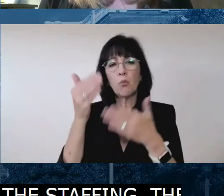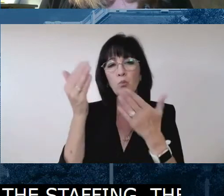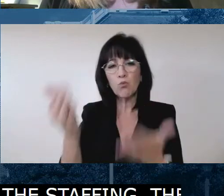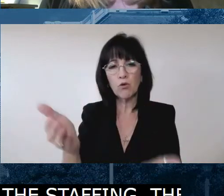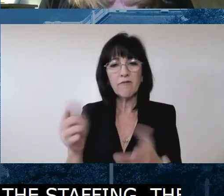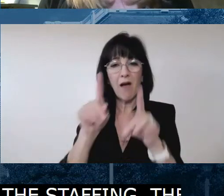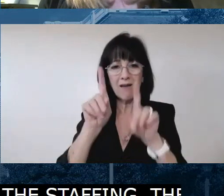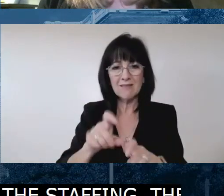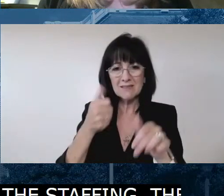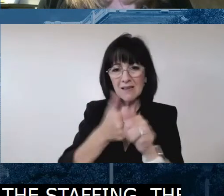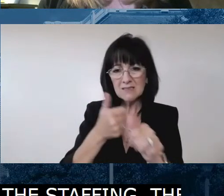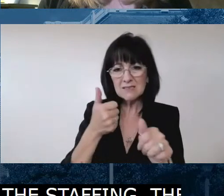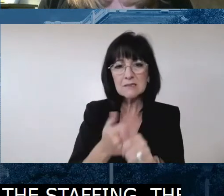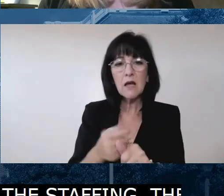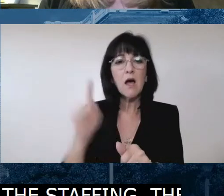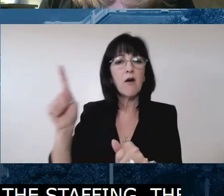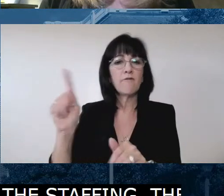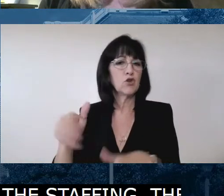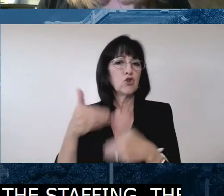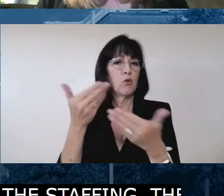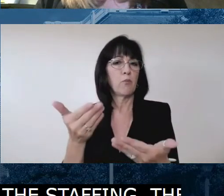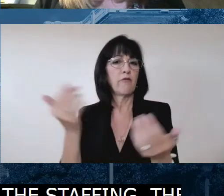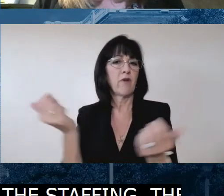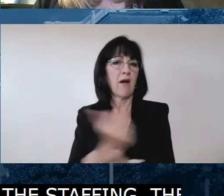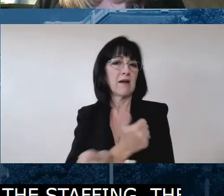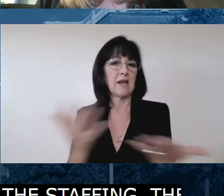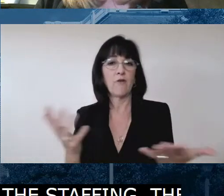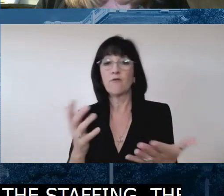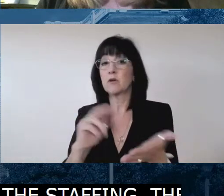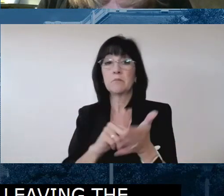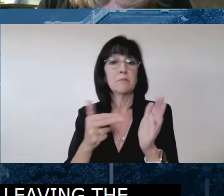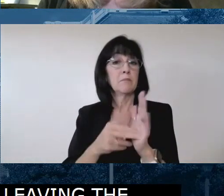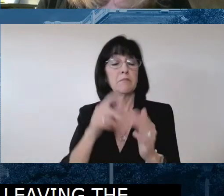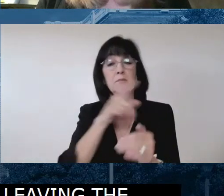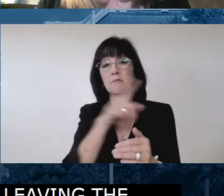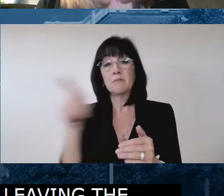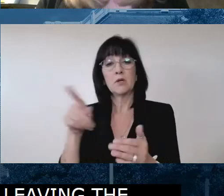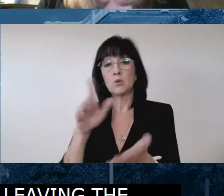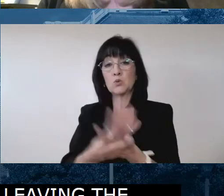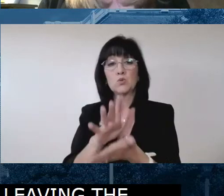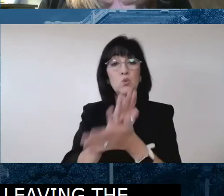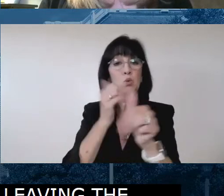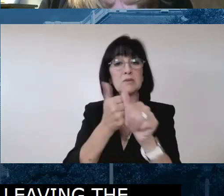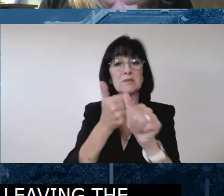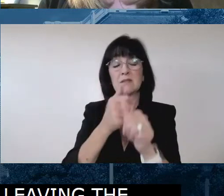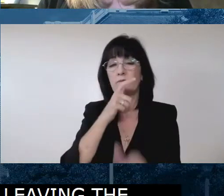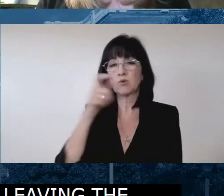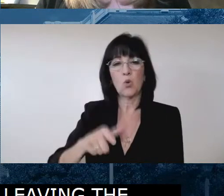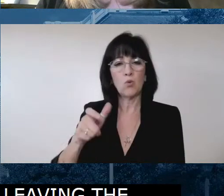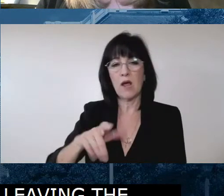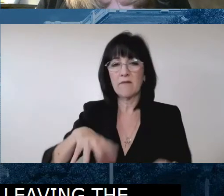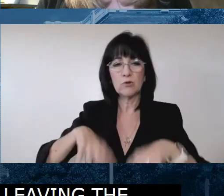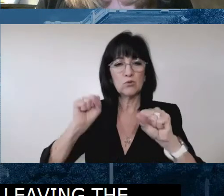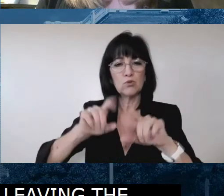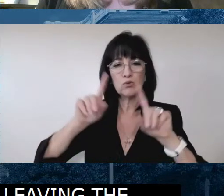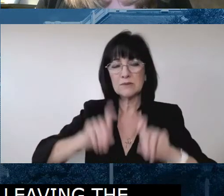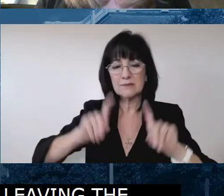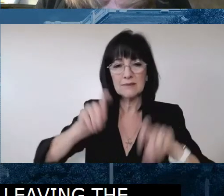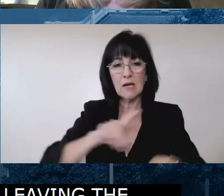everything, relieving the schools of the burden to do the testing. And there's a link on our slide for